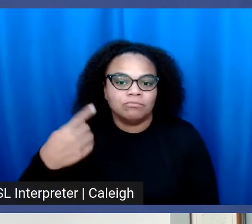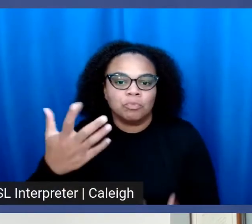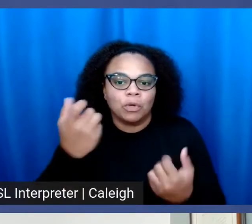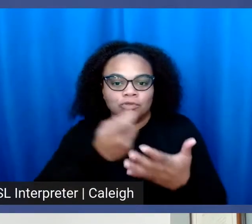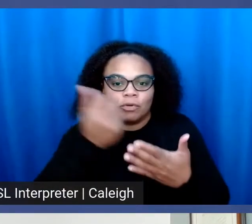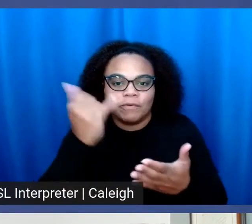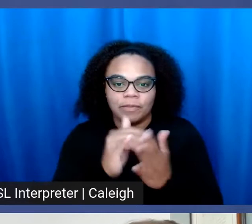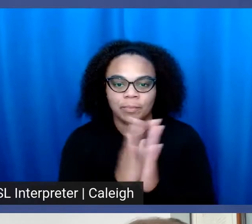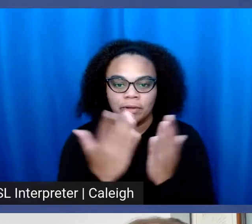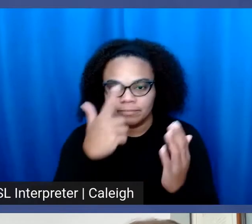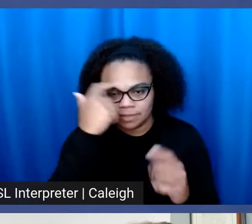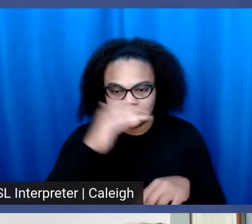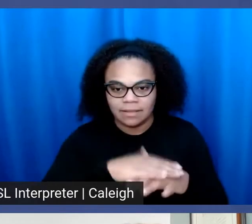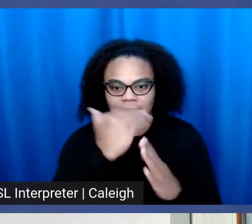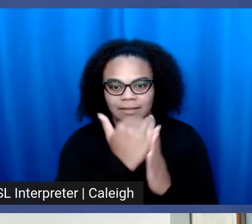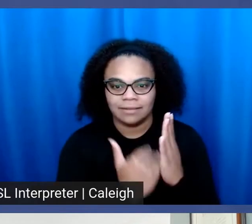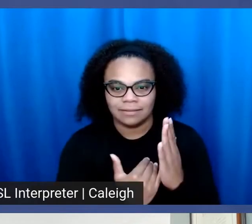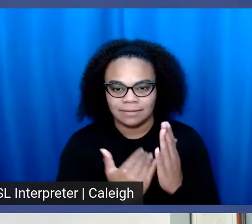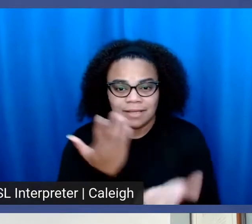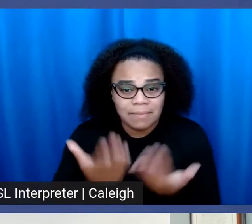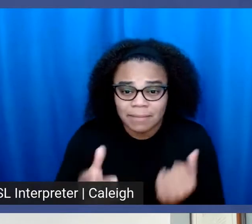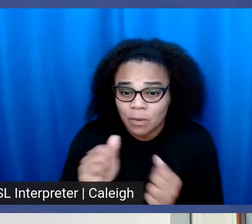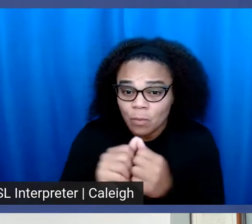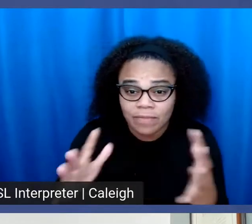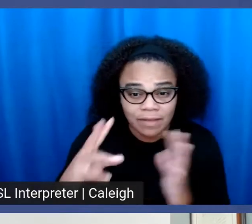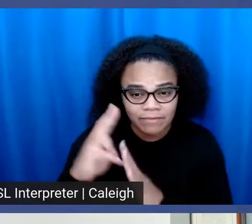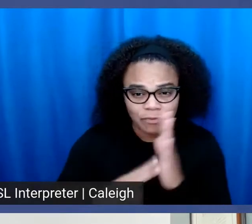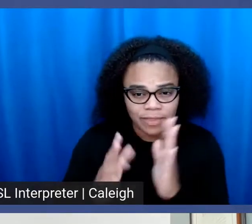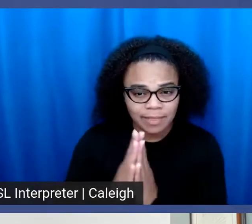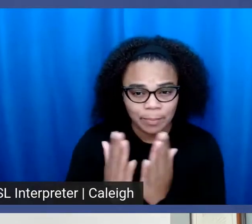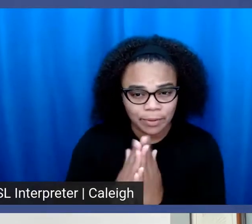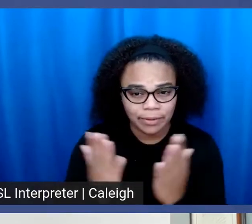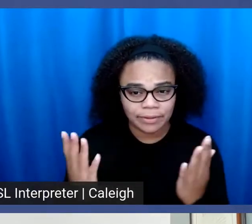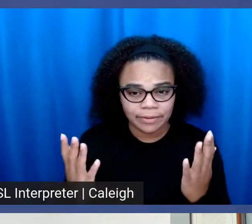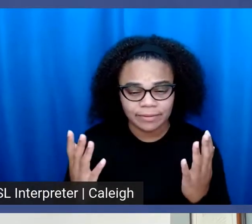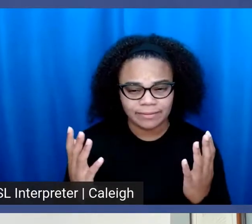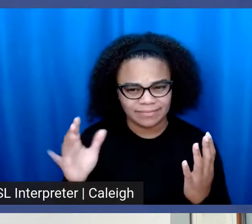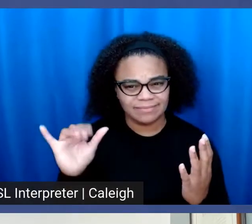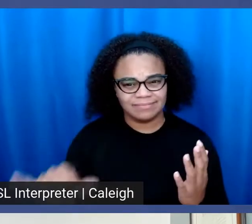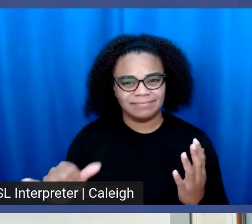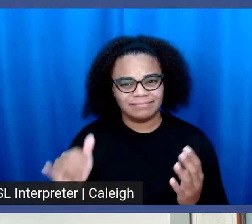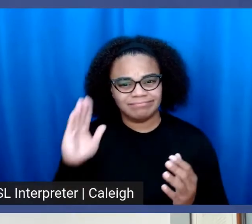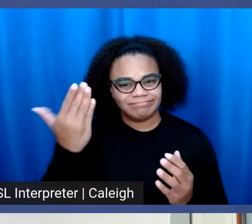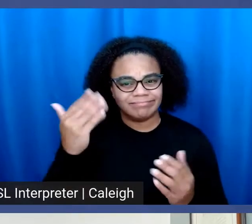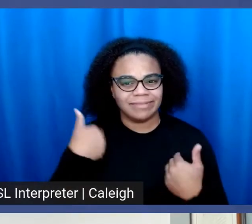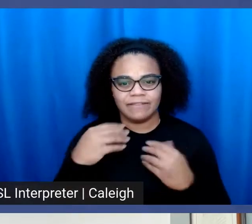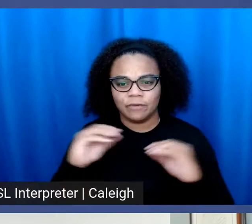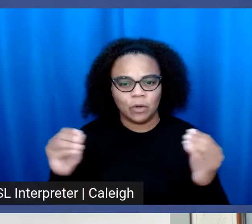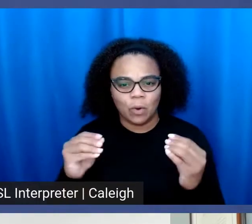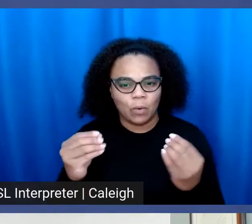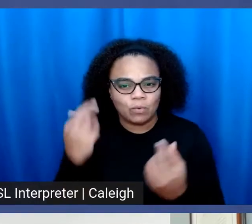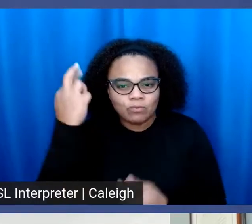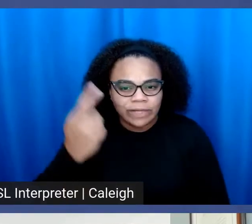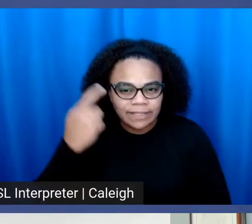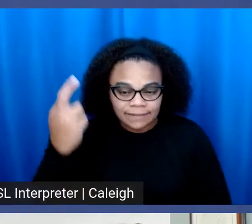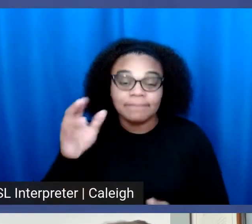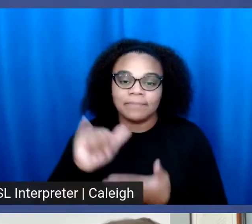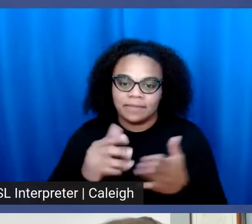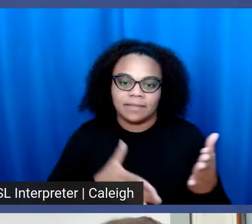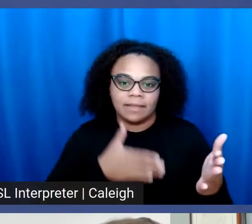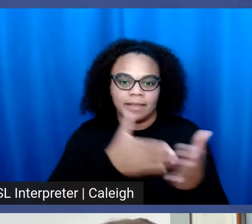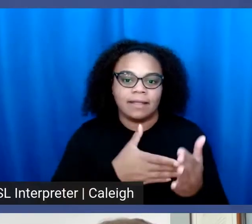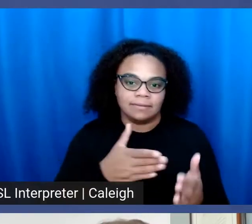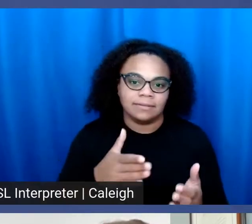Again, you may not have even read them, to Martha's excellent point earlier. That violates the First Amendment. But because it's a fractured